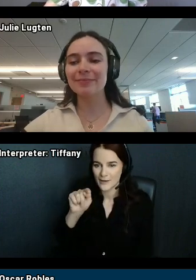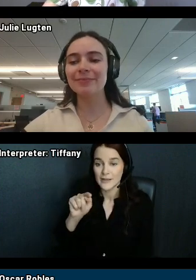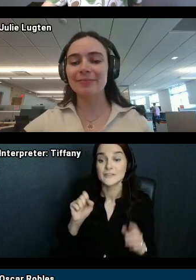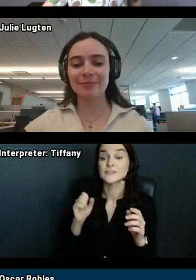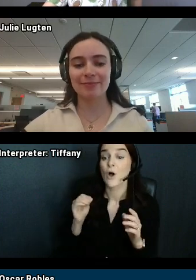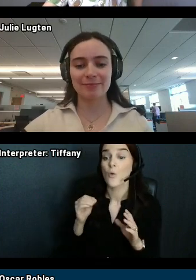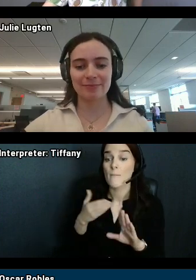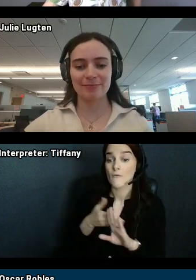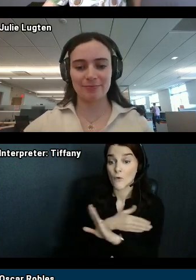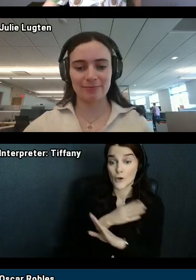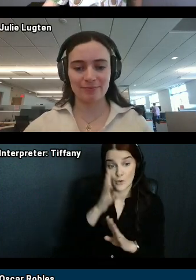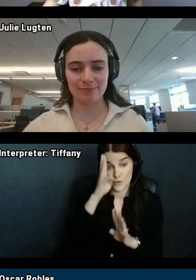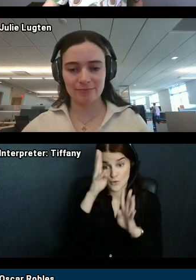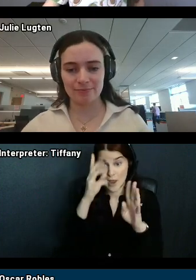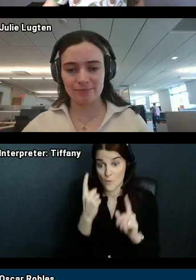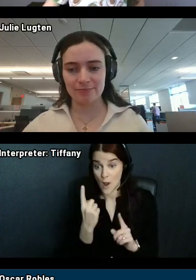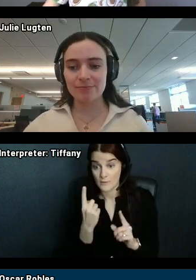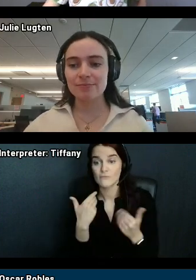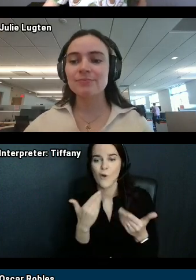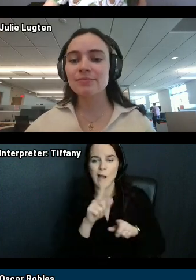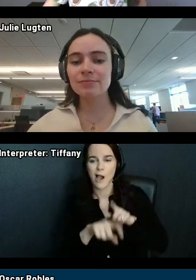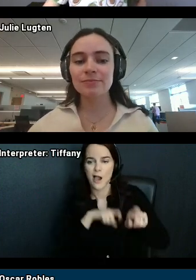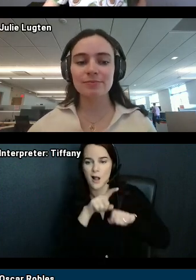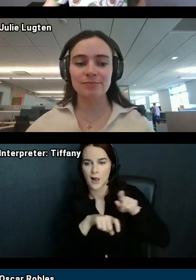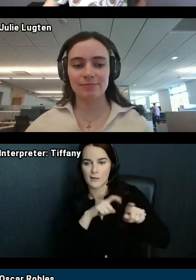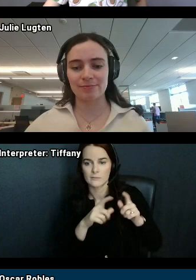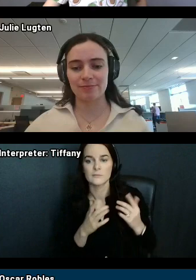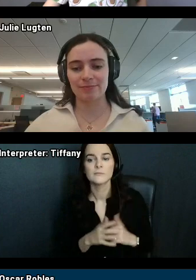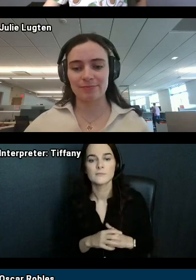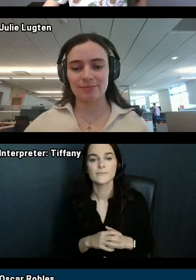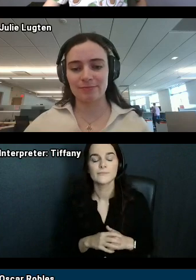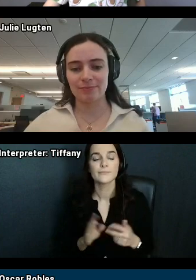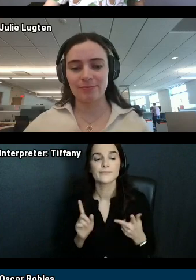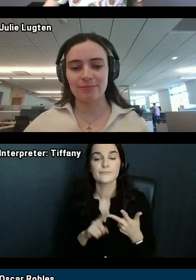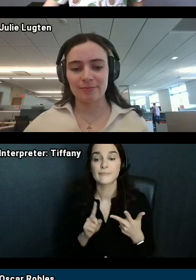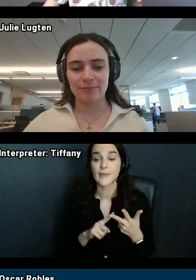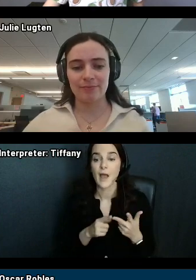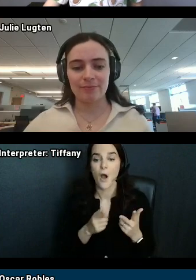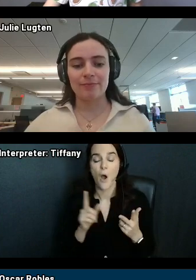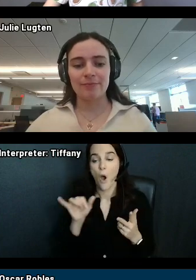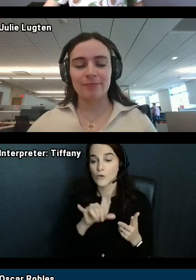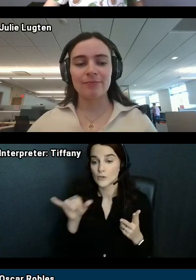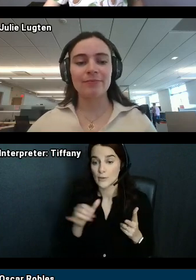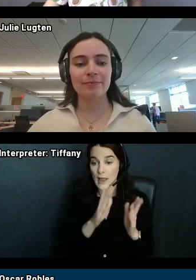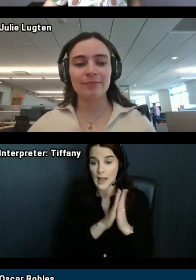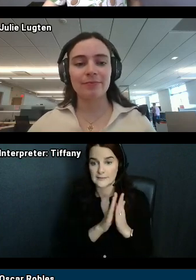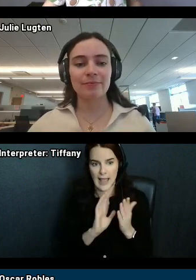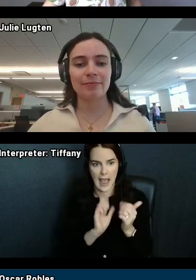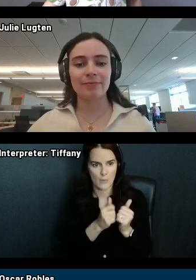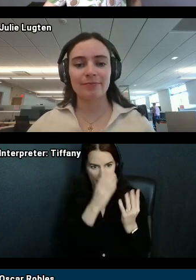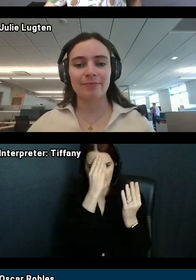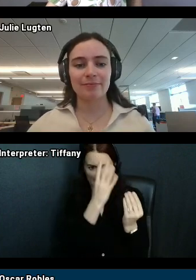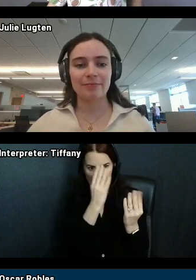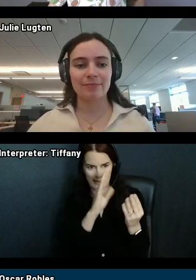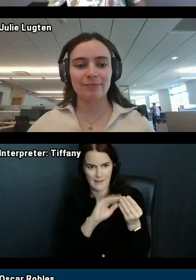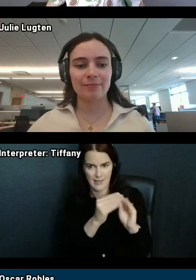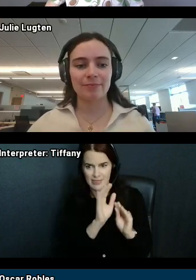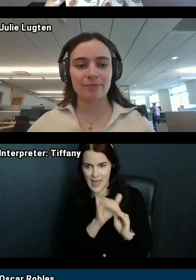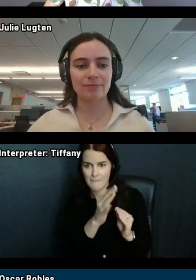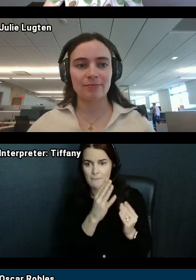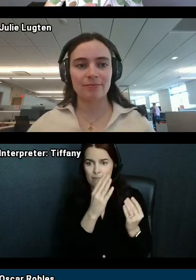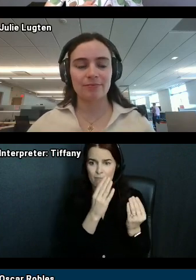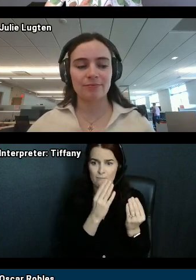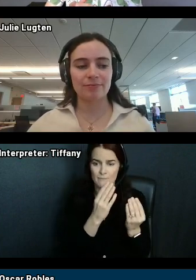property. Also ask, how will the data in this property be created? If there isn't a clear way to get the